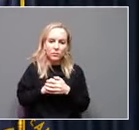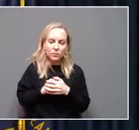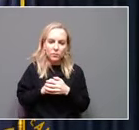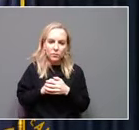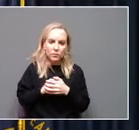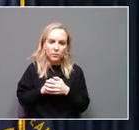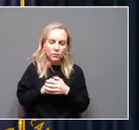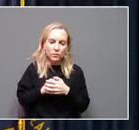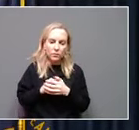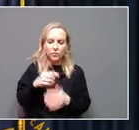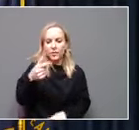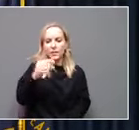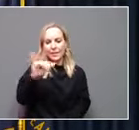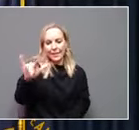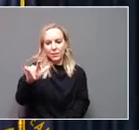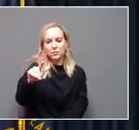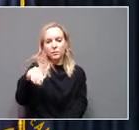Gil McClanahan.